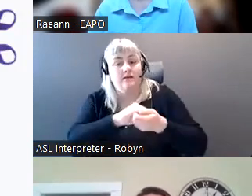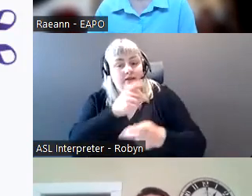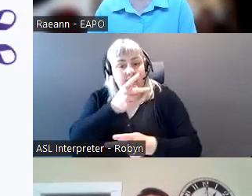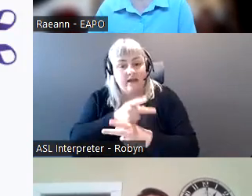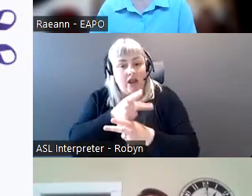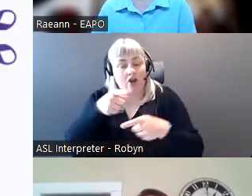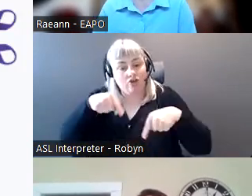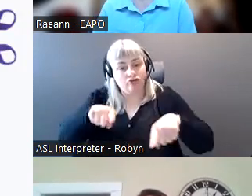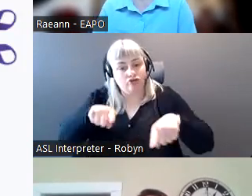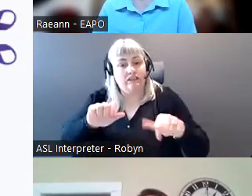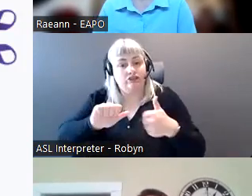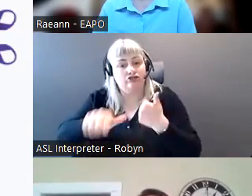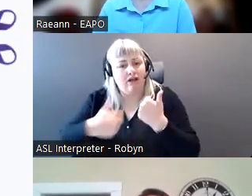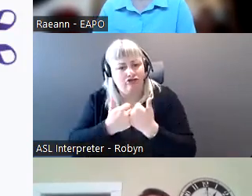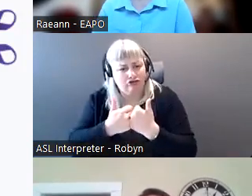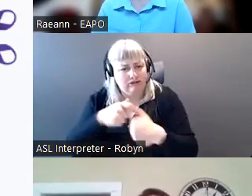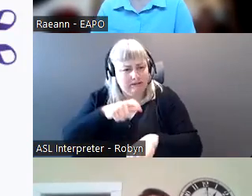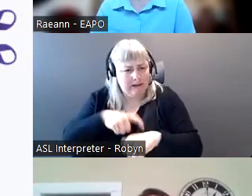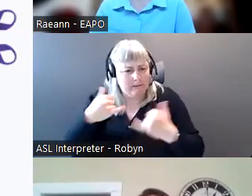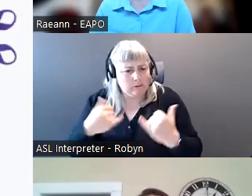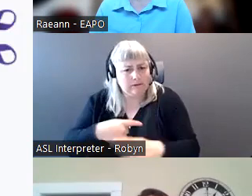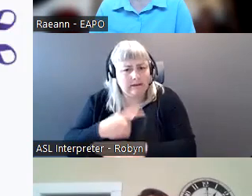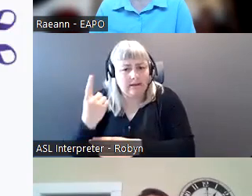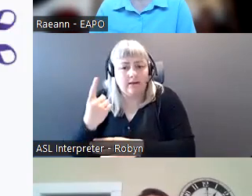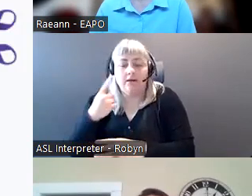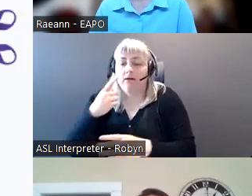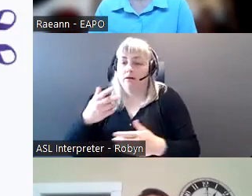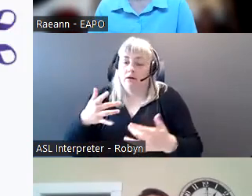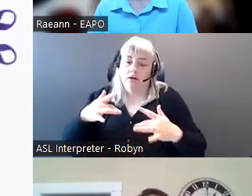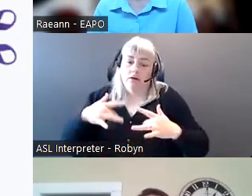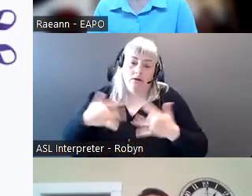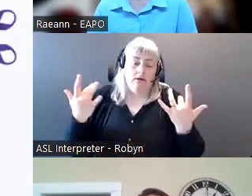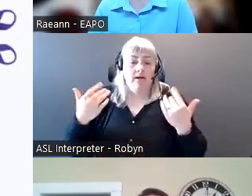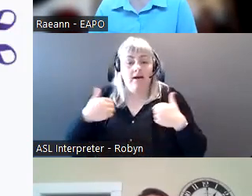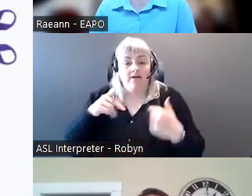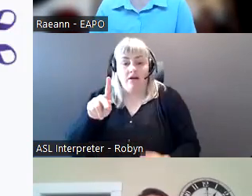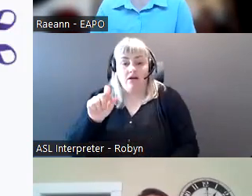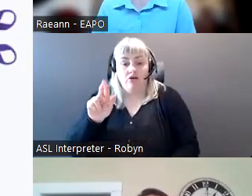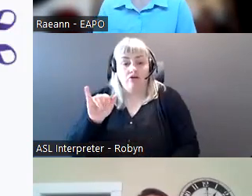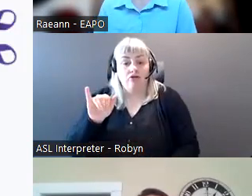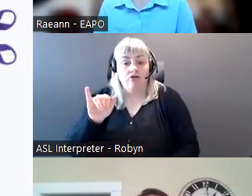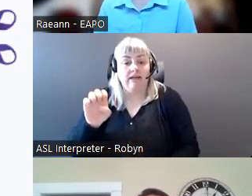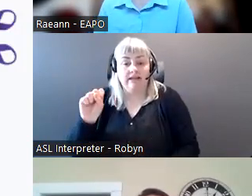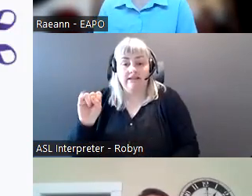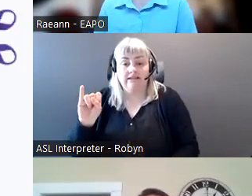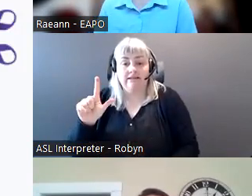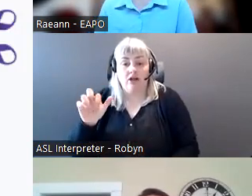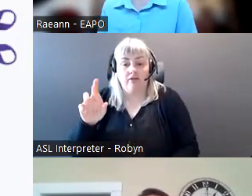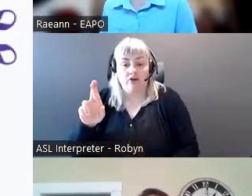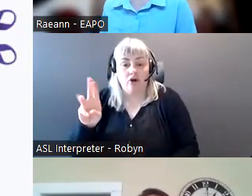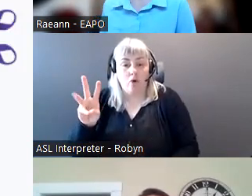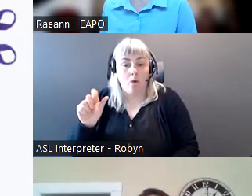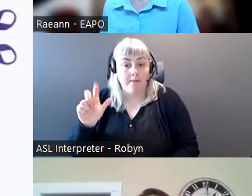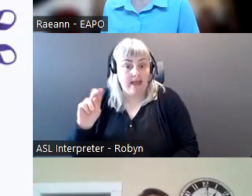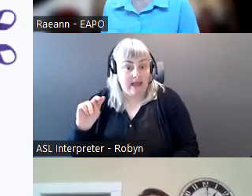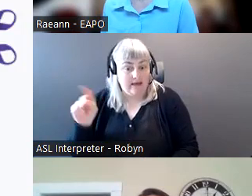today to have our guest speaker, Karine Silverwoman, who will be leading our workshop this afternoon. And I think